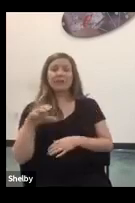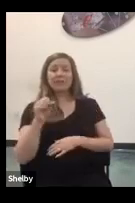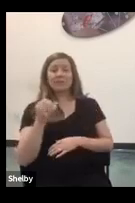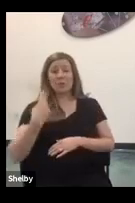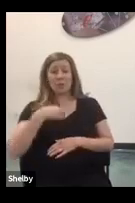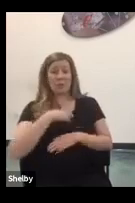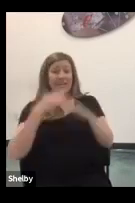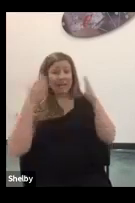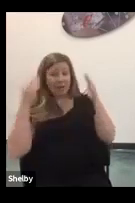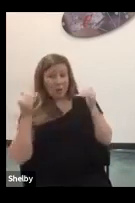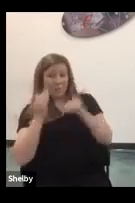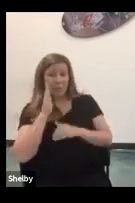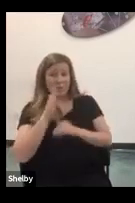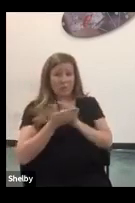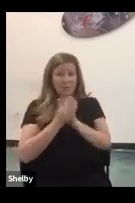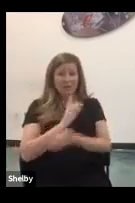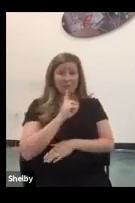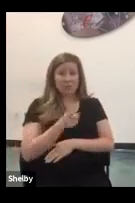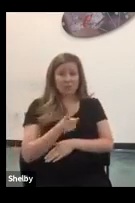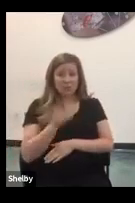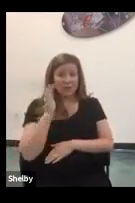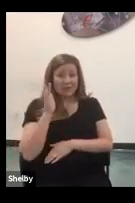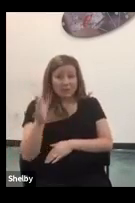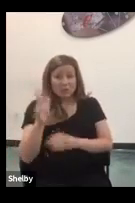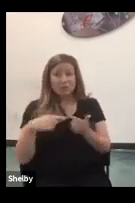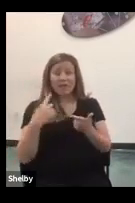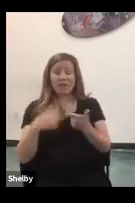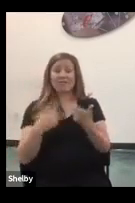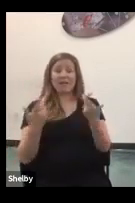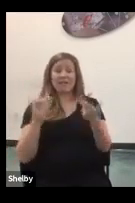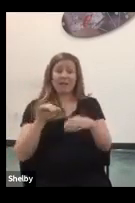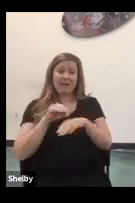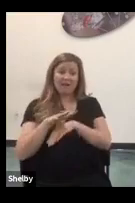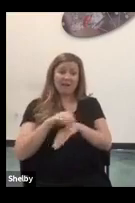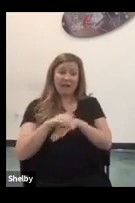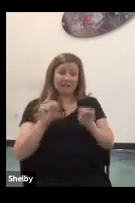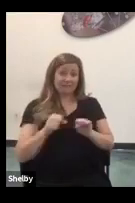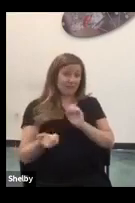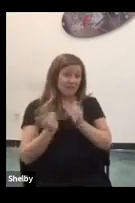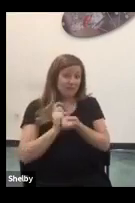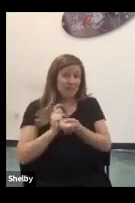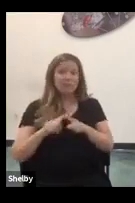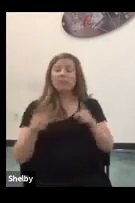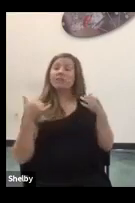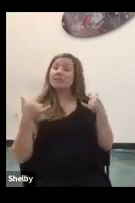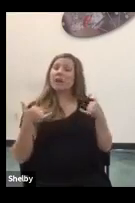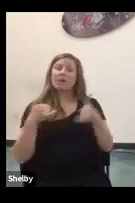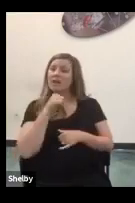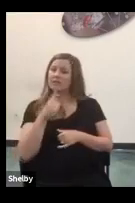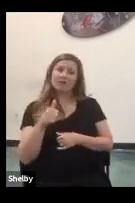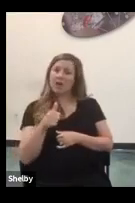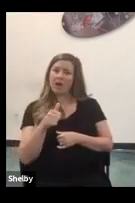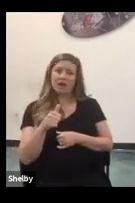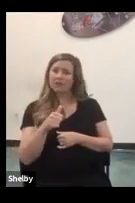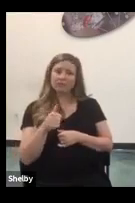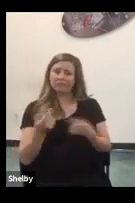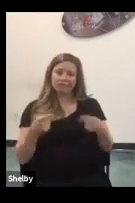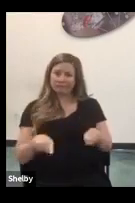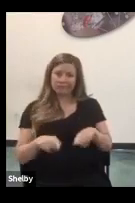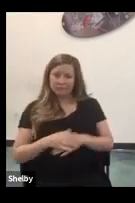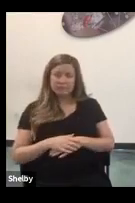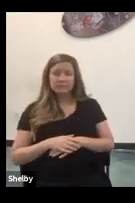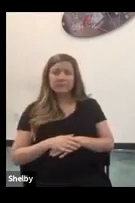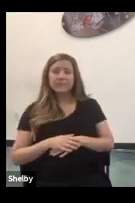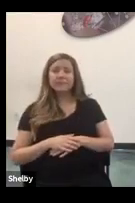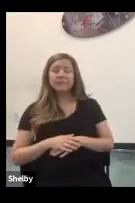that that is shown to be true at some point in the future, and then the guidance can change on this. But right now, that is not the case. And then that kind of